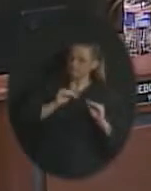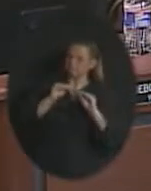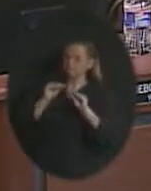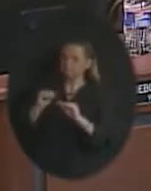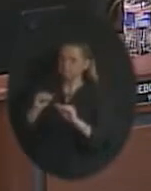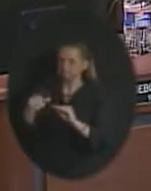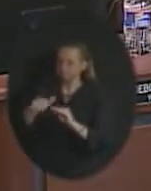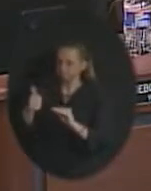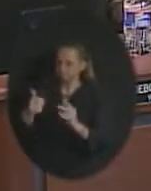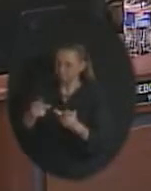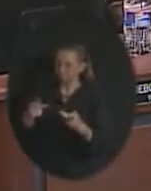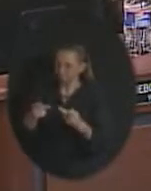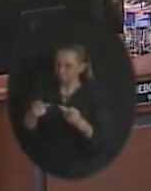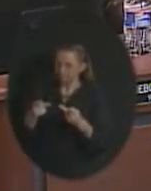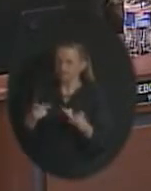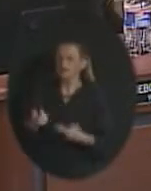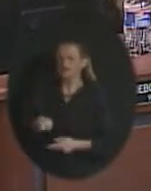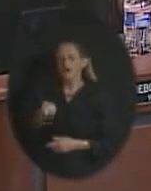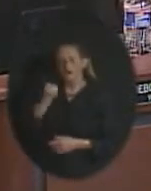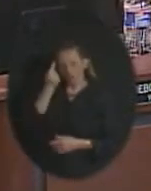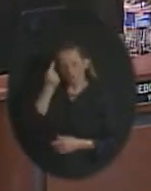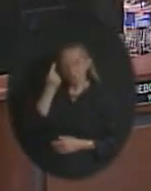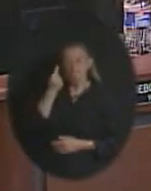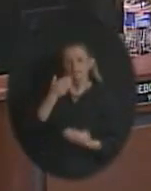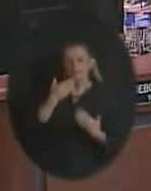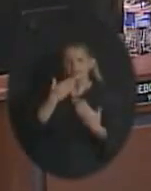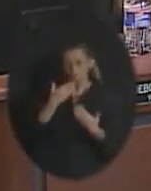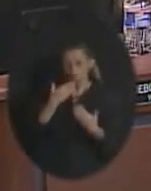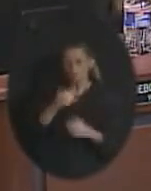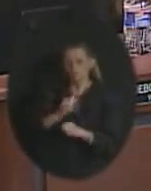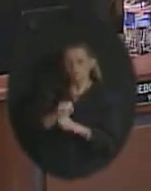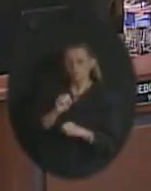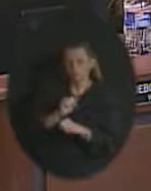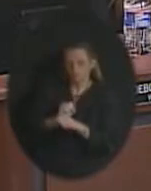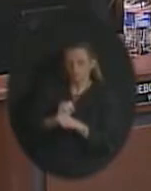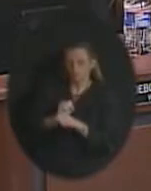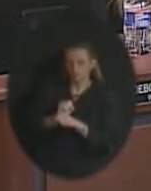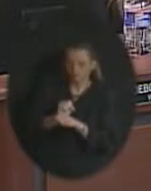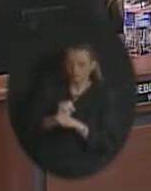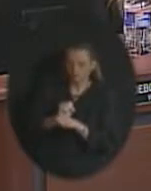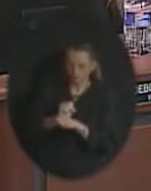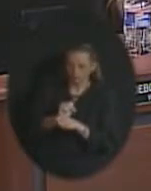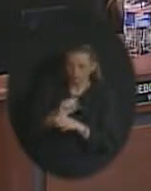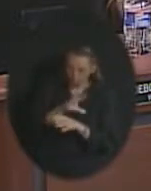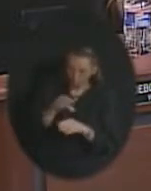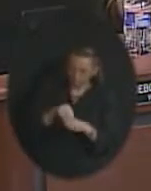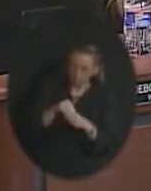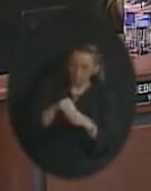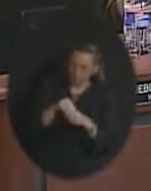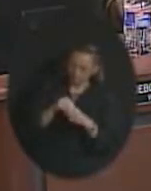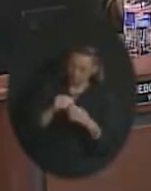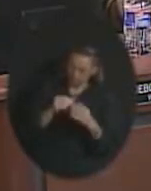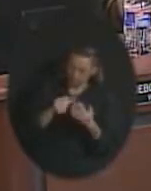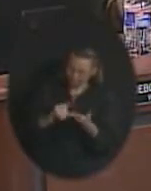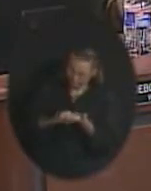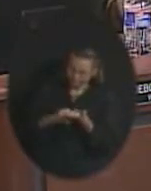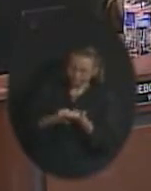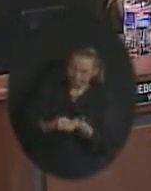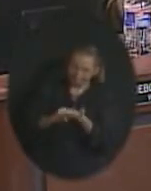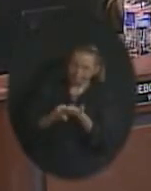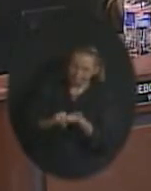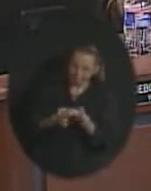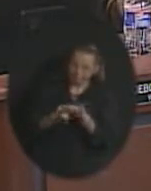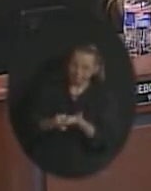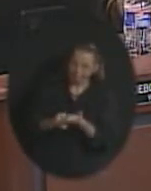understand and appreciate the work that's gone into this because we've done it several times now. You can probably recite it from memory as